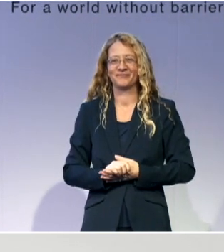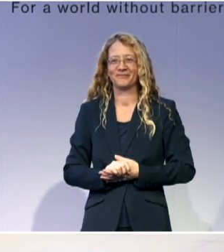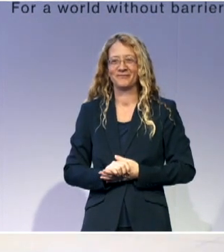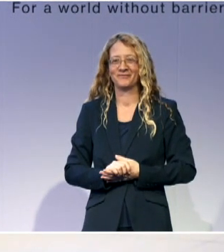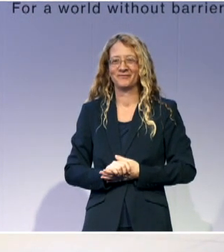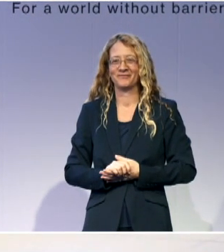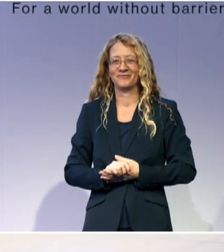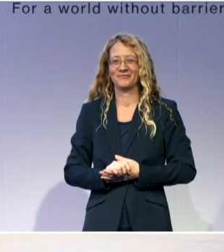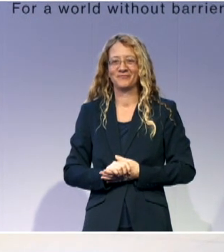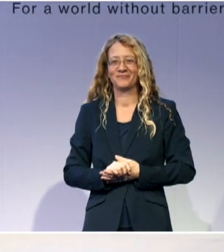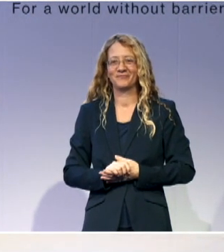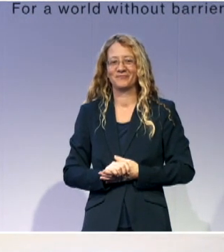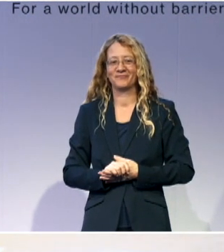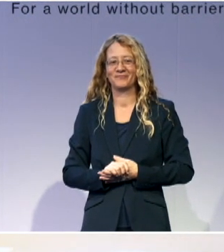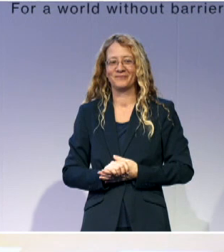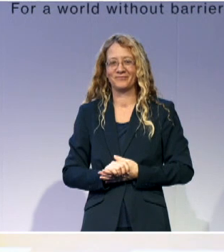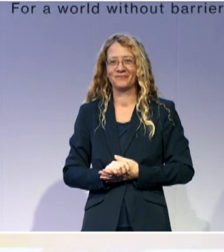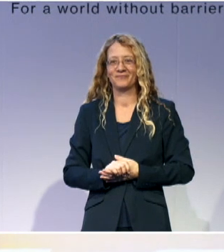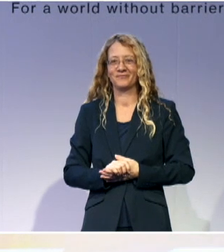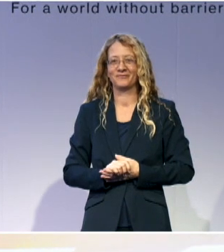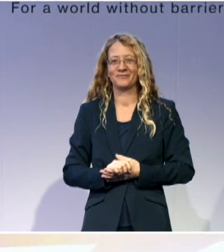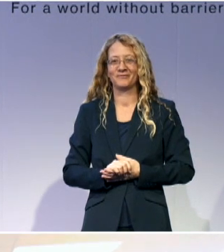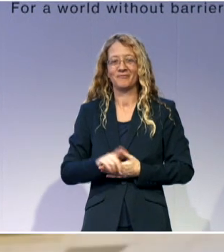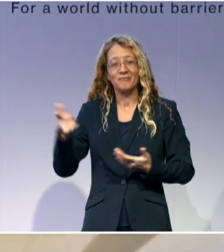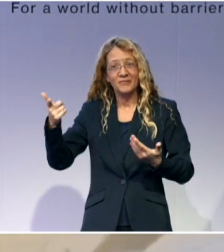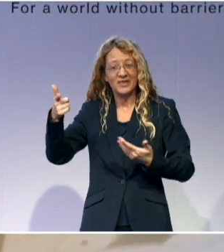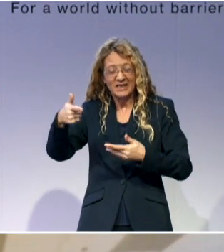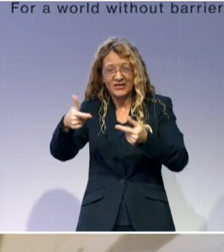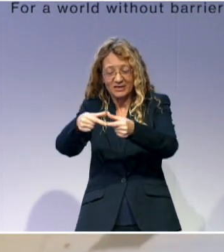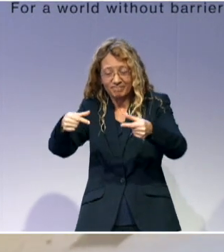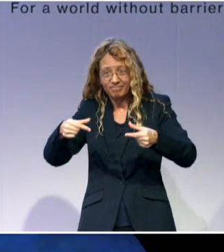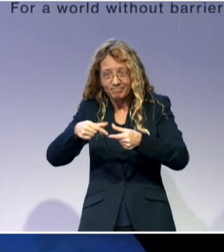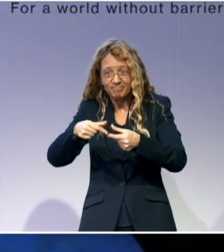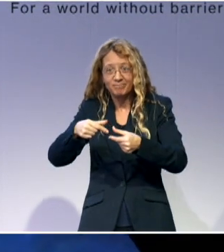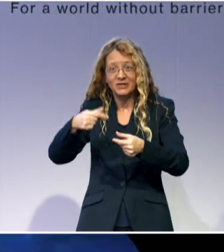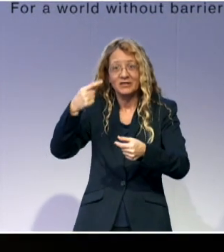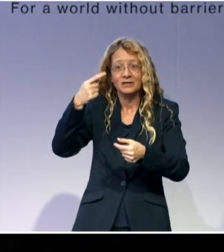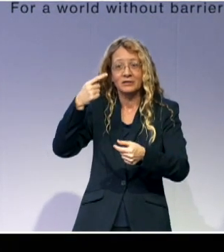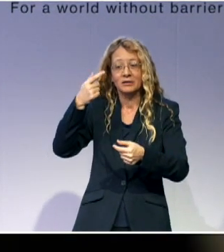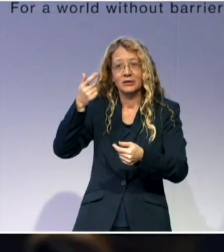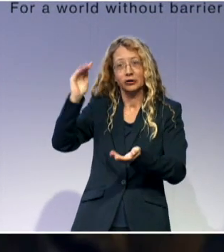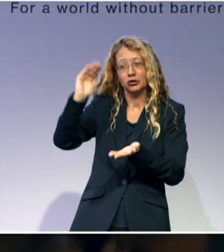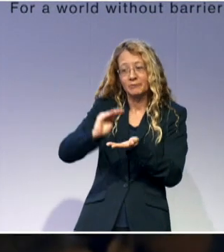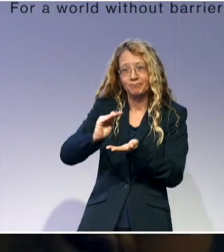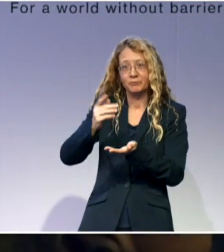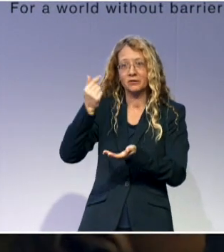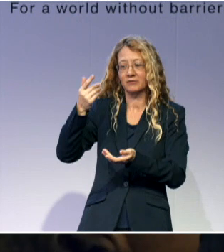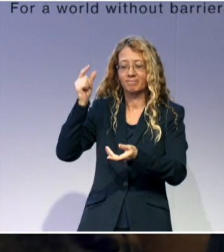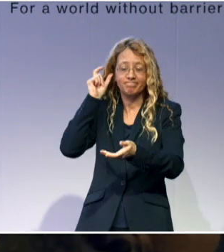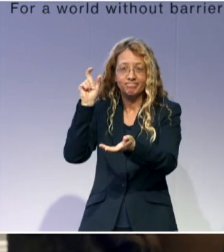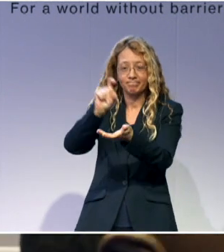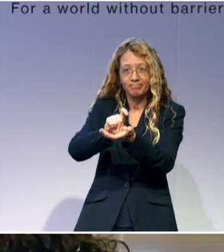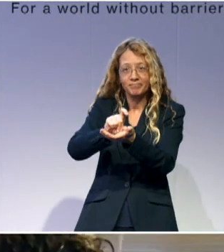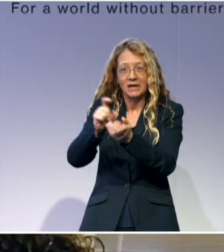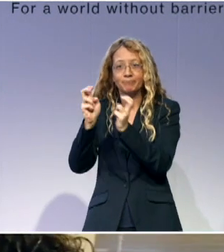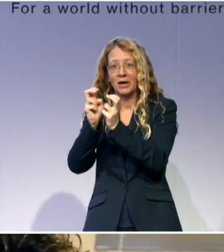Ear manufactures low-cost, environmentally friendly hearing aids and solar rechargeable batteries.